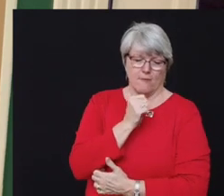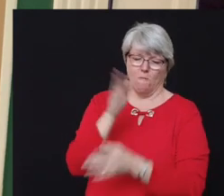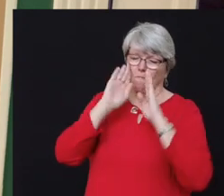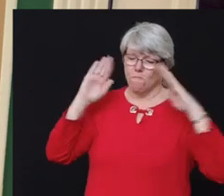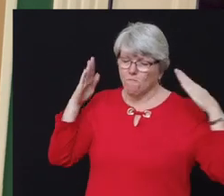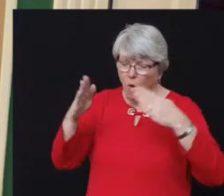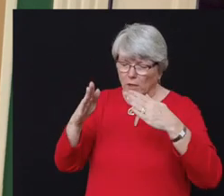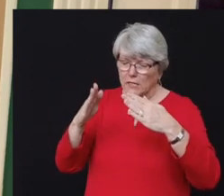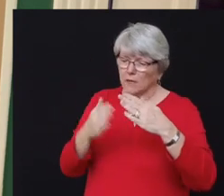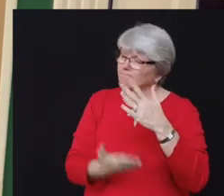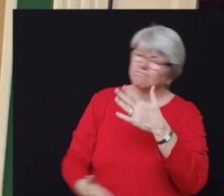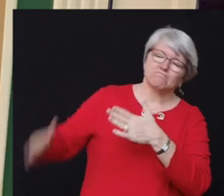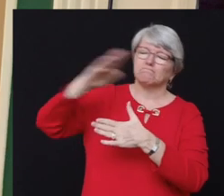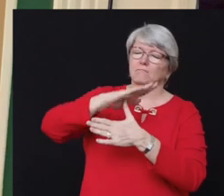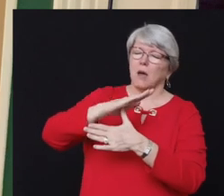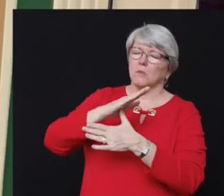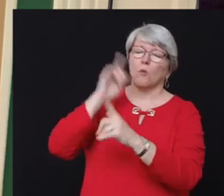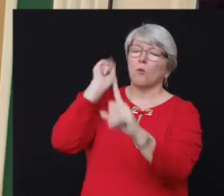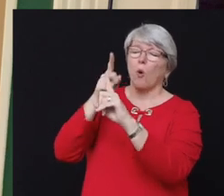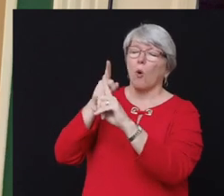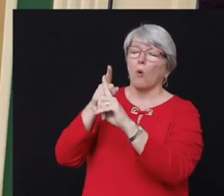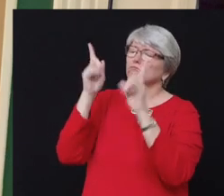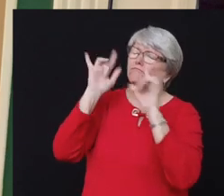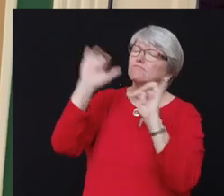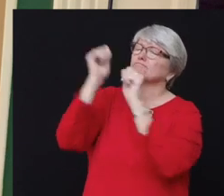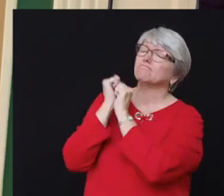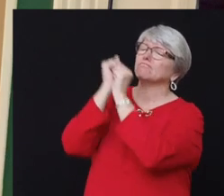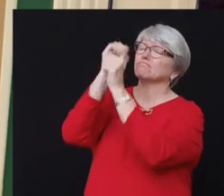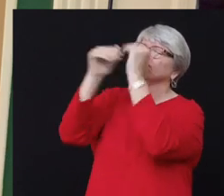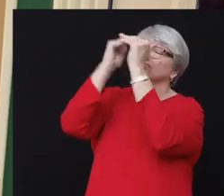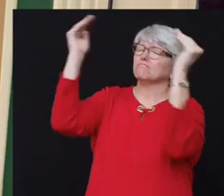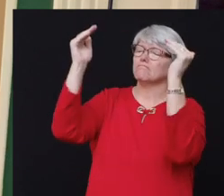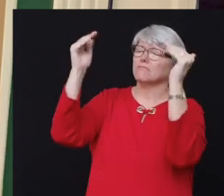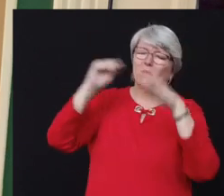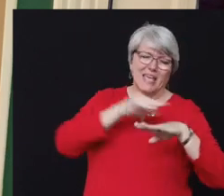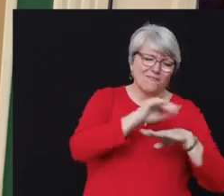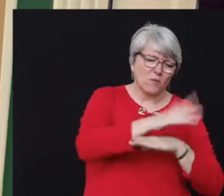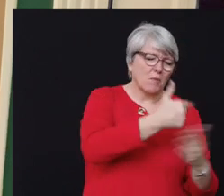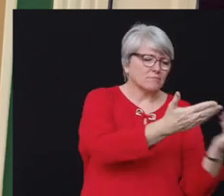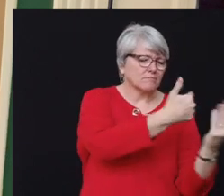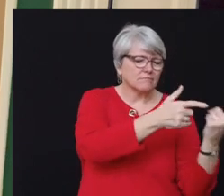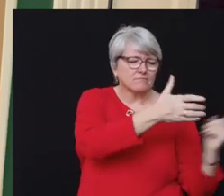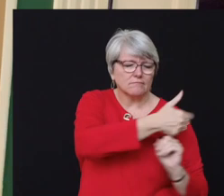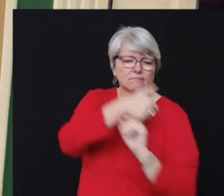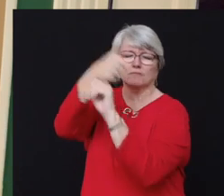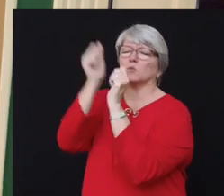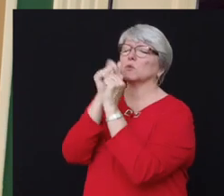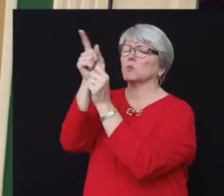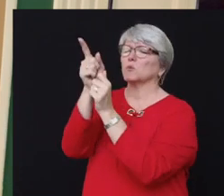Focus us on the ultimate goal to spend eternity with you and influence as many souls as we can along the